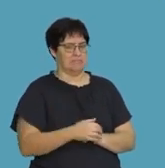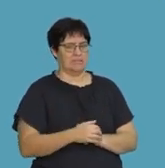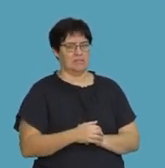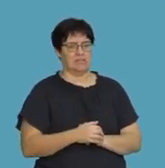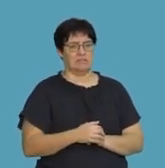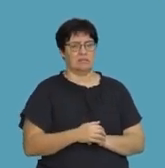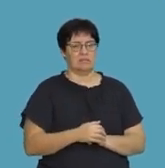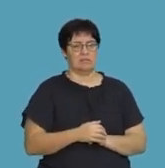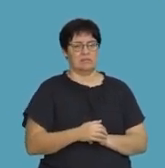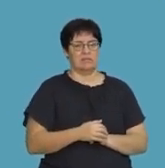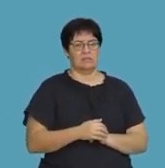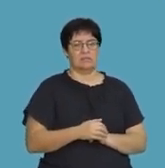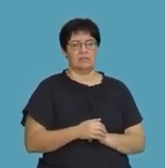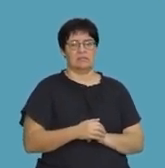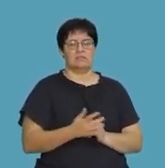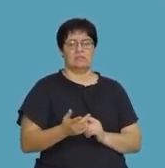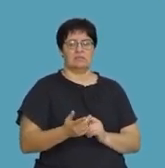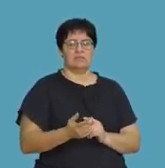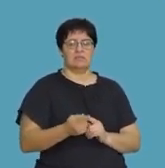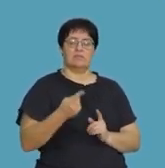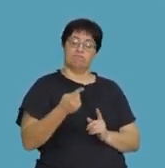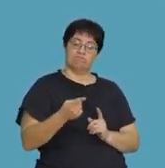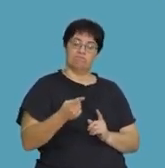an interesting one now, will be,